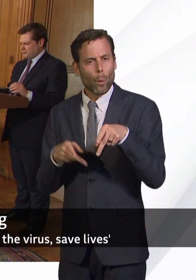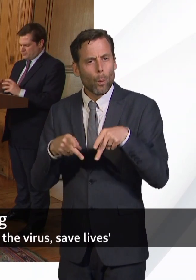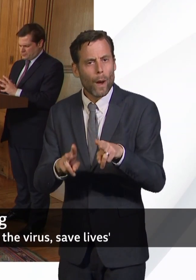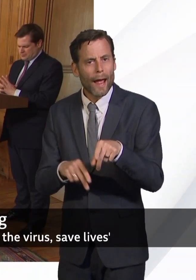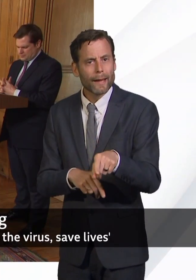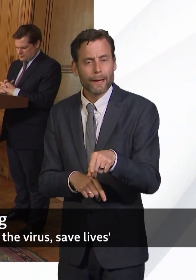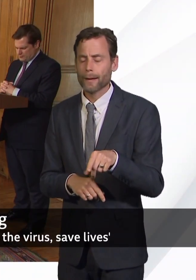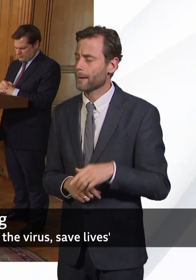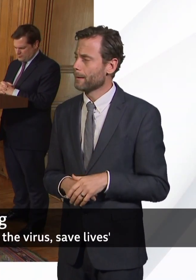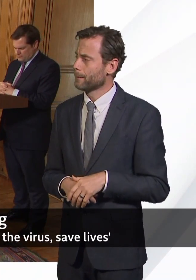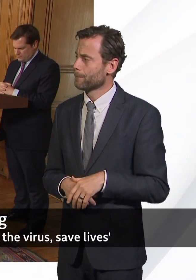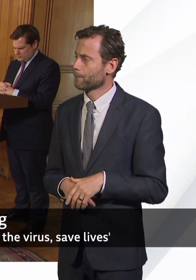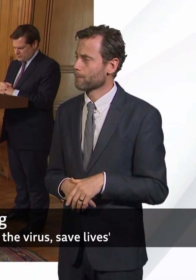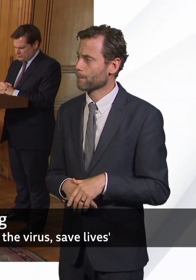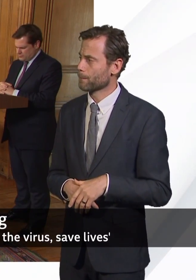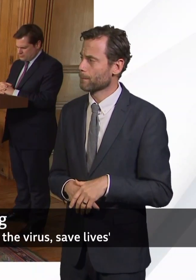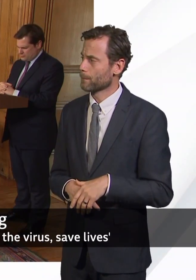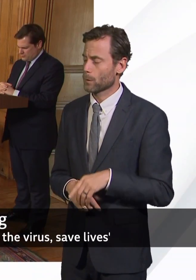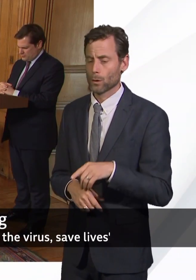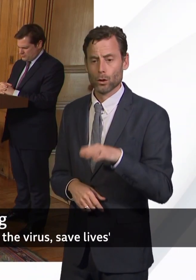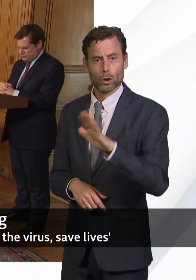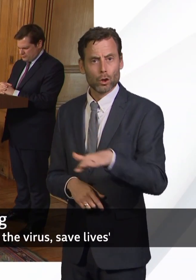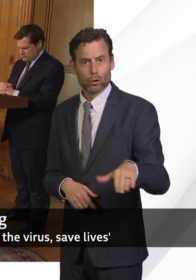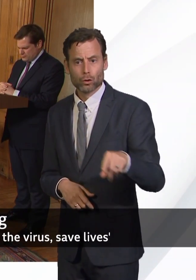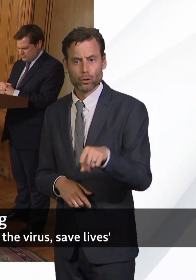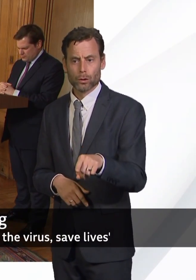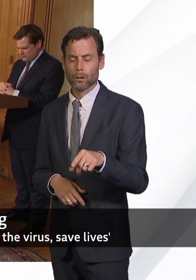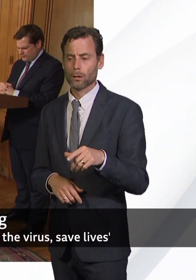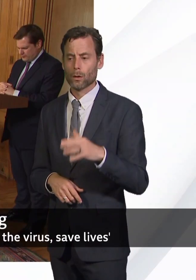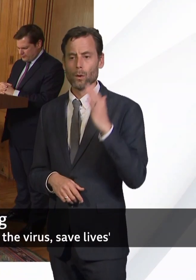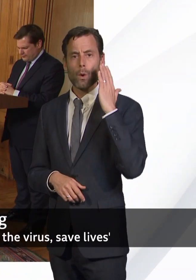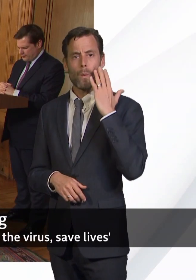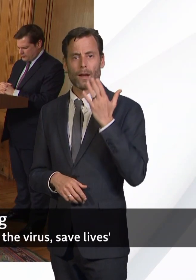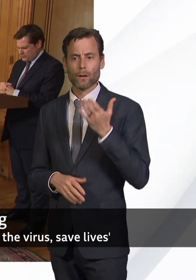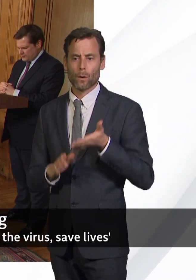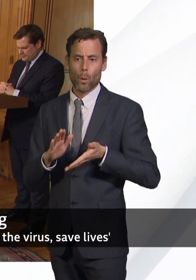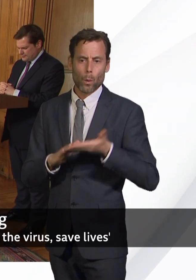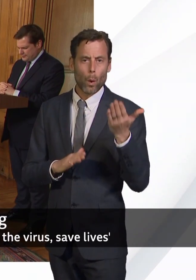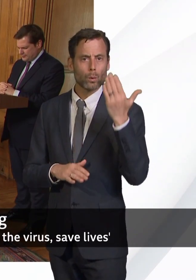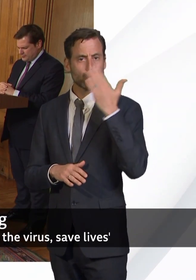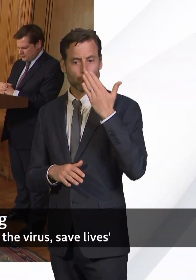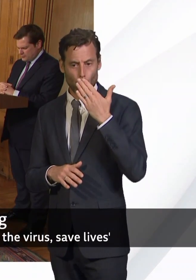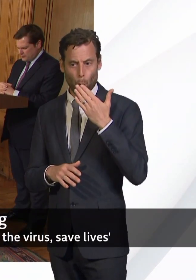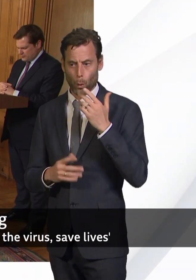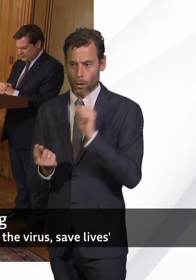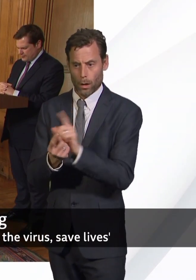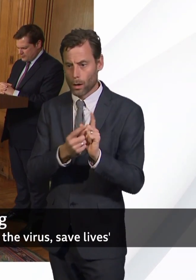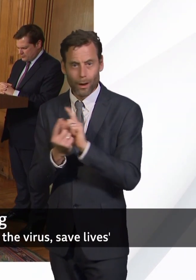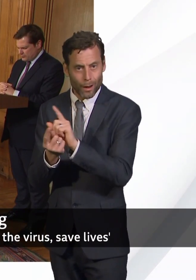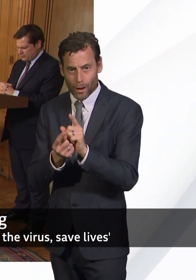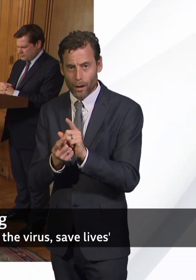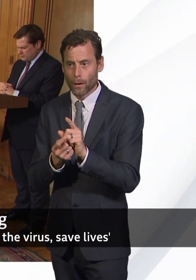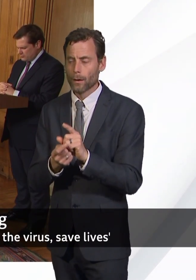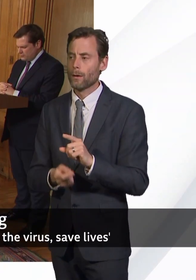in their own areas, potentially walking or being buggied to school. For older children, teenagers, they're tending to move